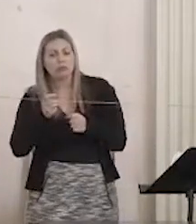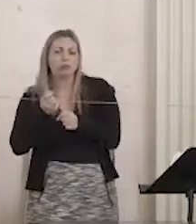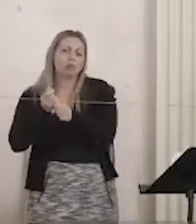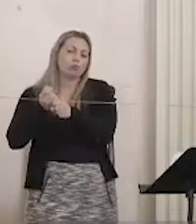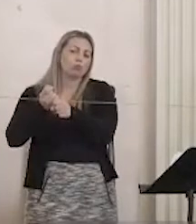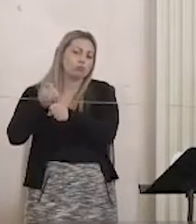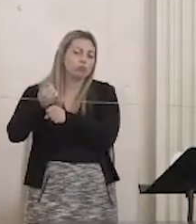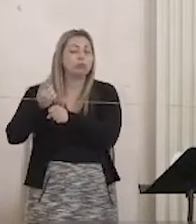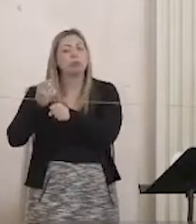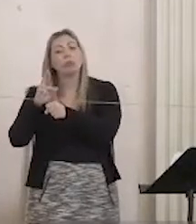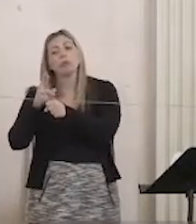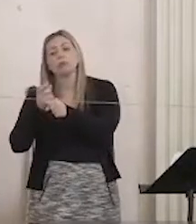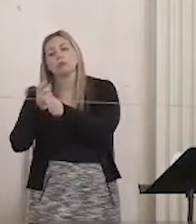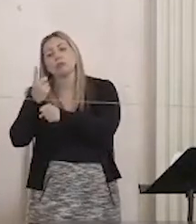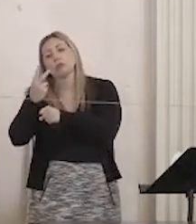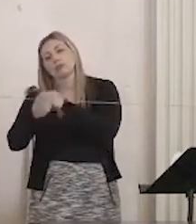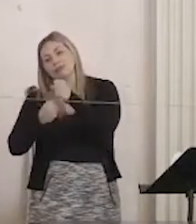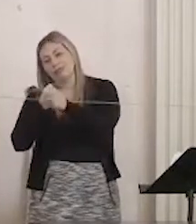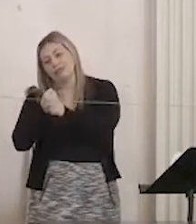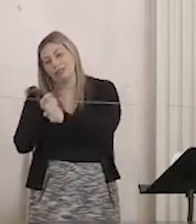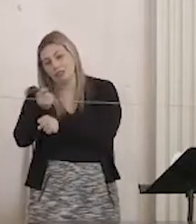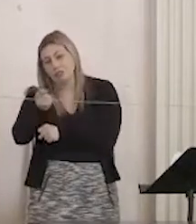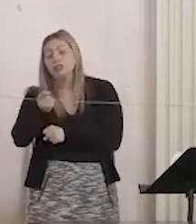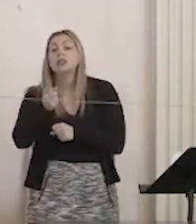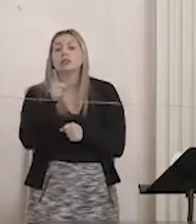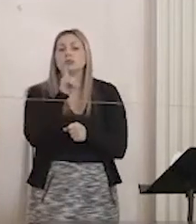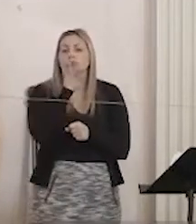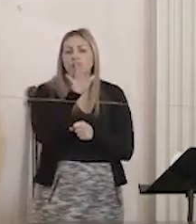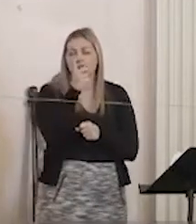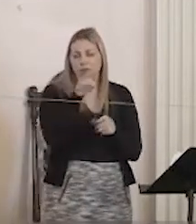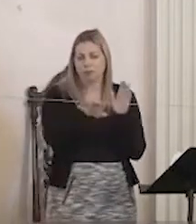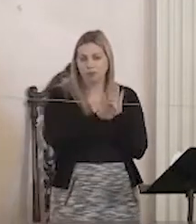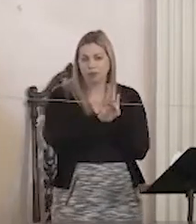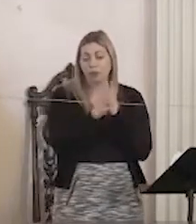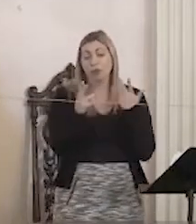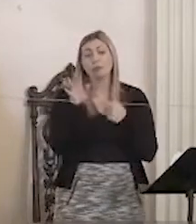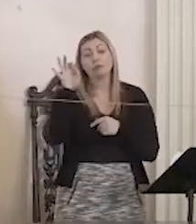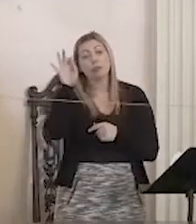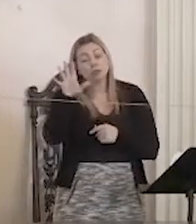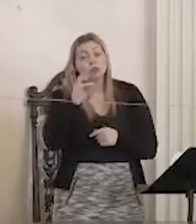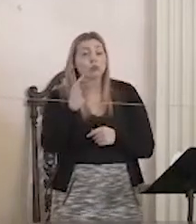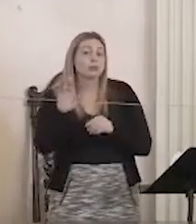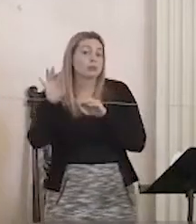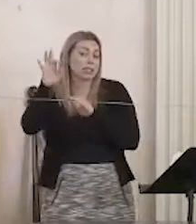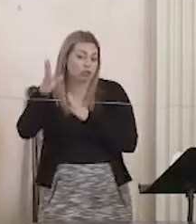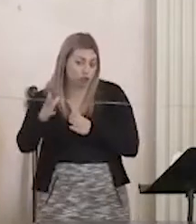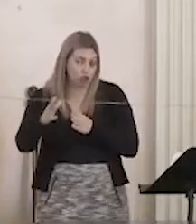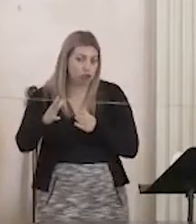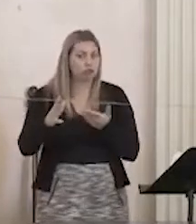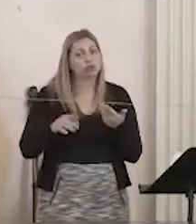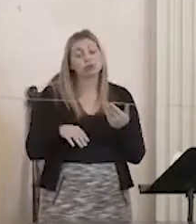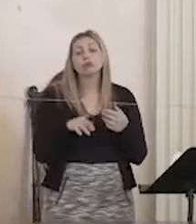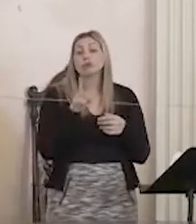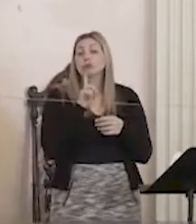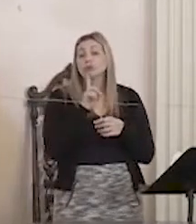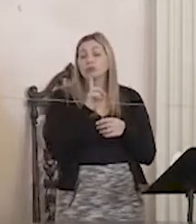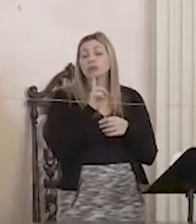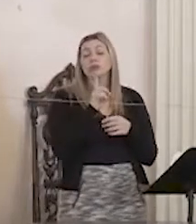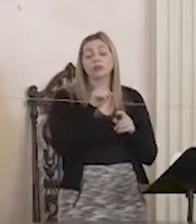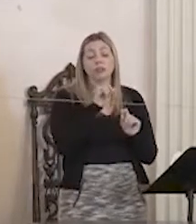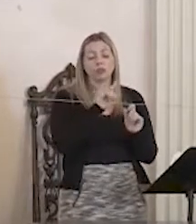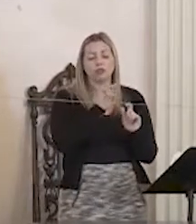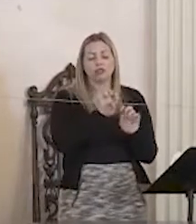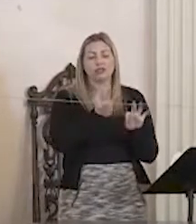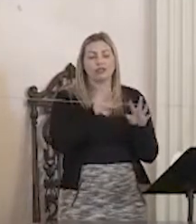selection of your next minister or ministers. And as I said at the beginning of this sermon, the question facing